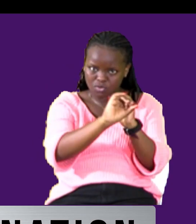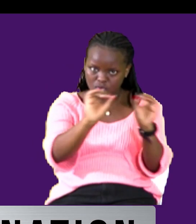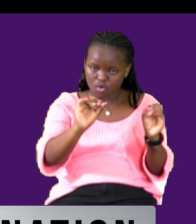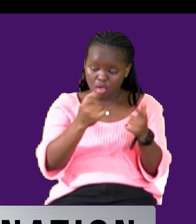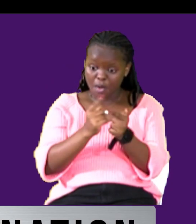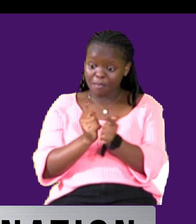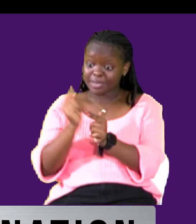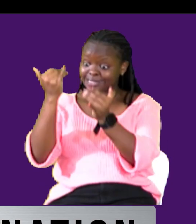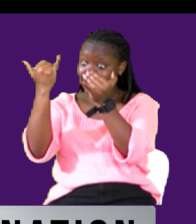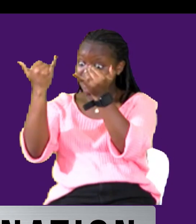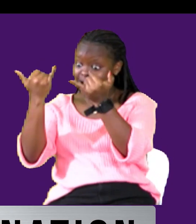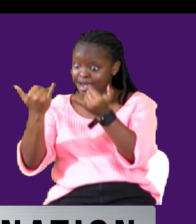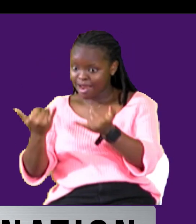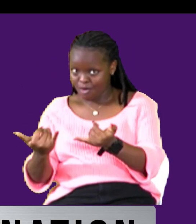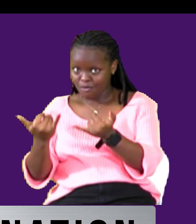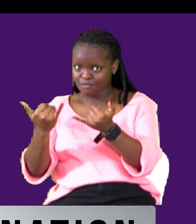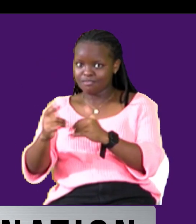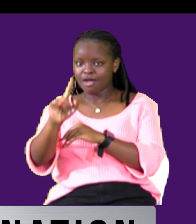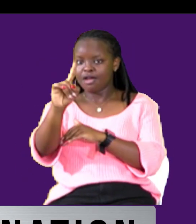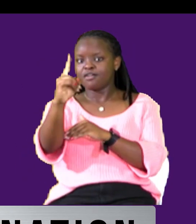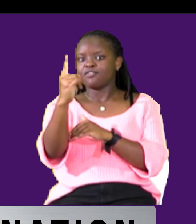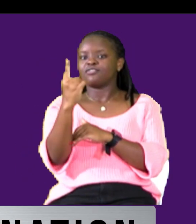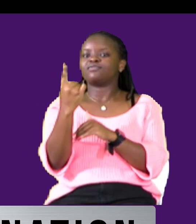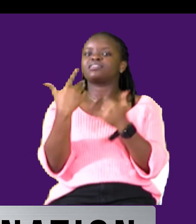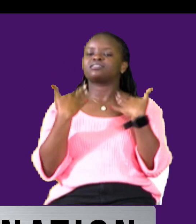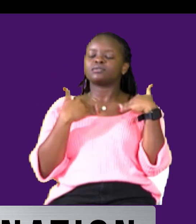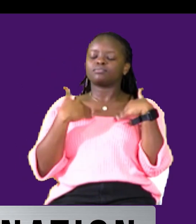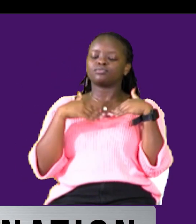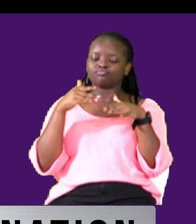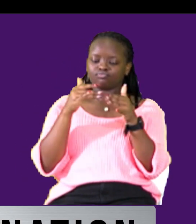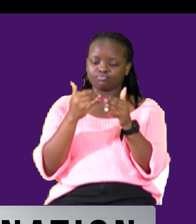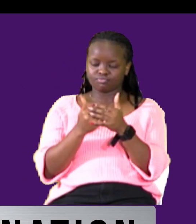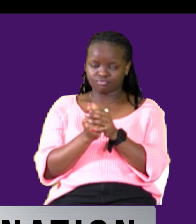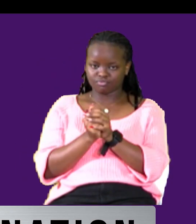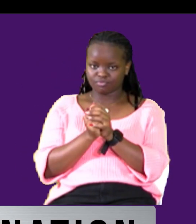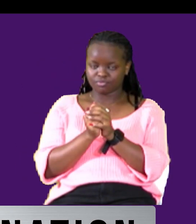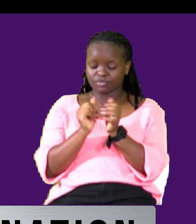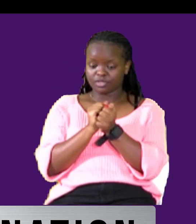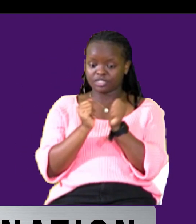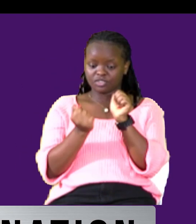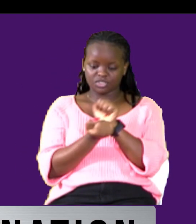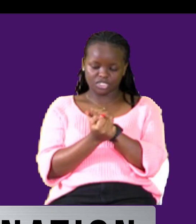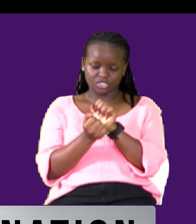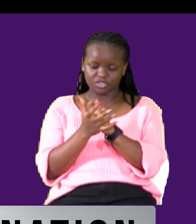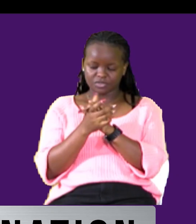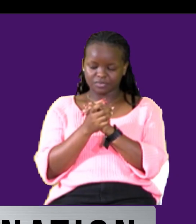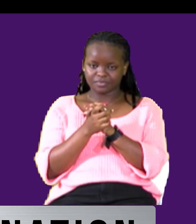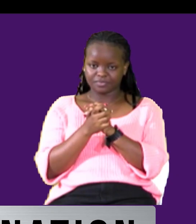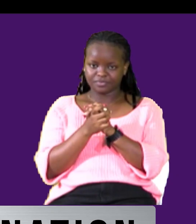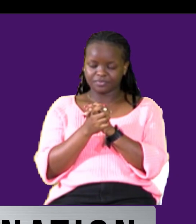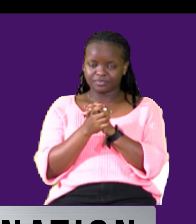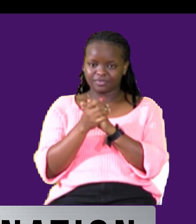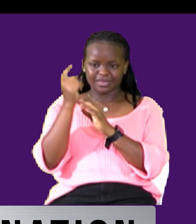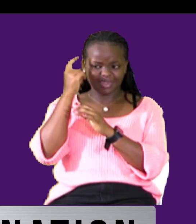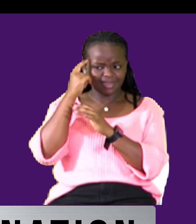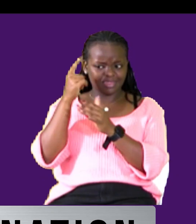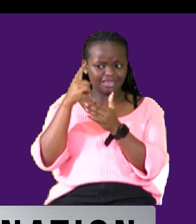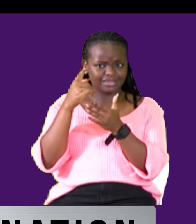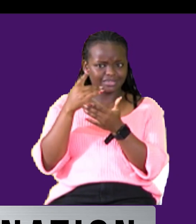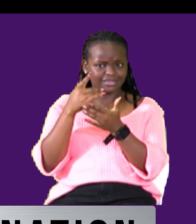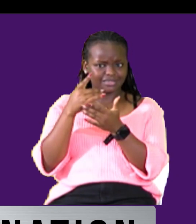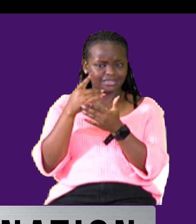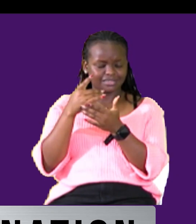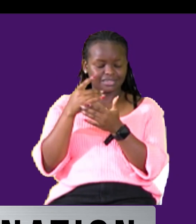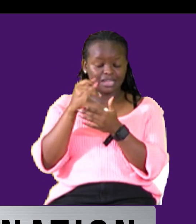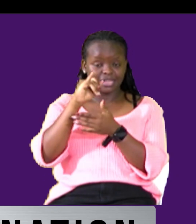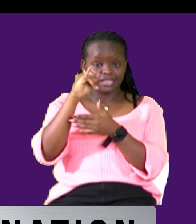time, they are the people that are going to change the game. Okay. Yes. Yeah. You think so, Dan? Jonah, if you